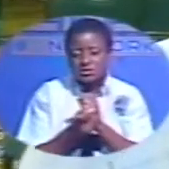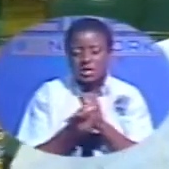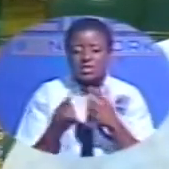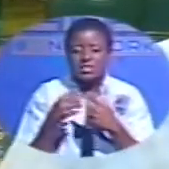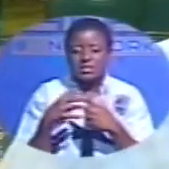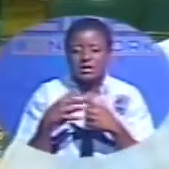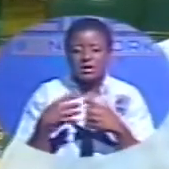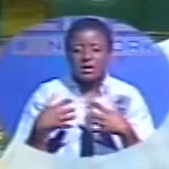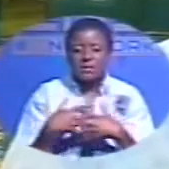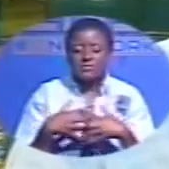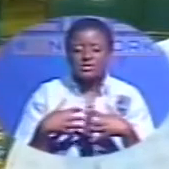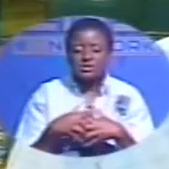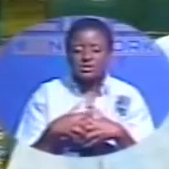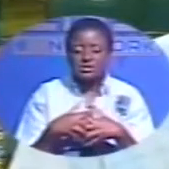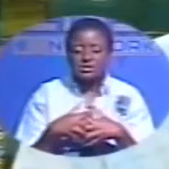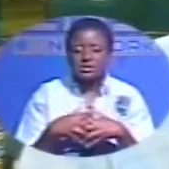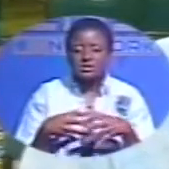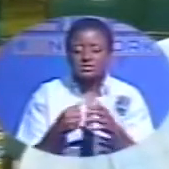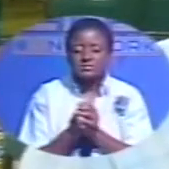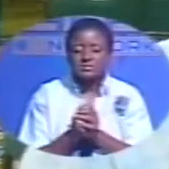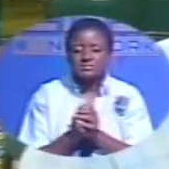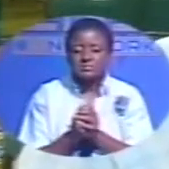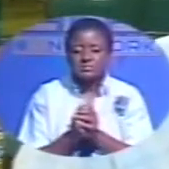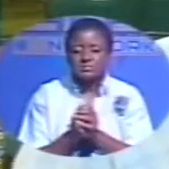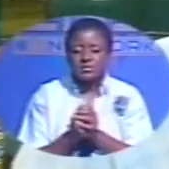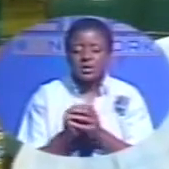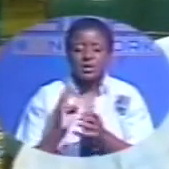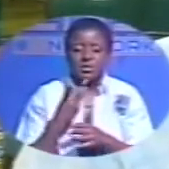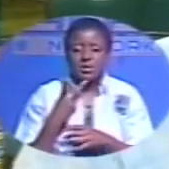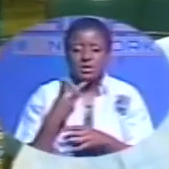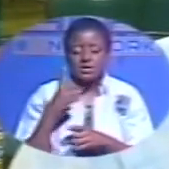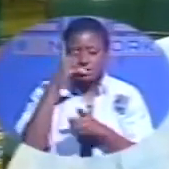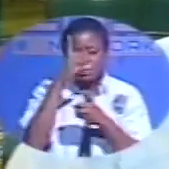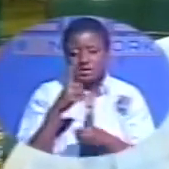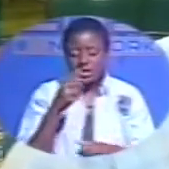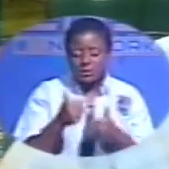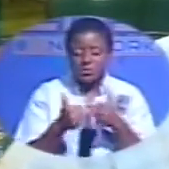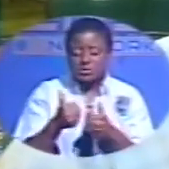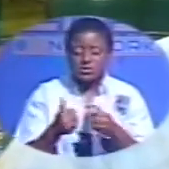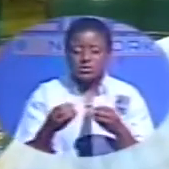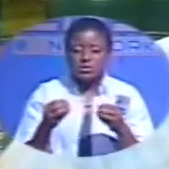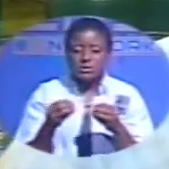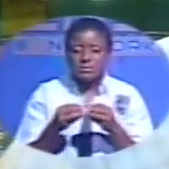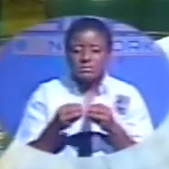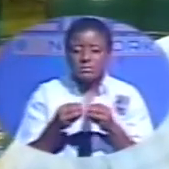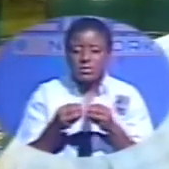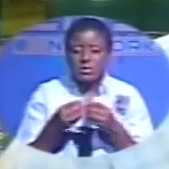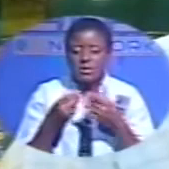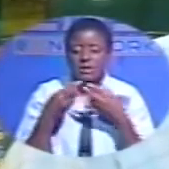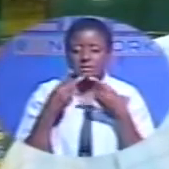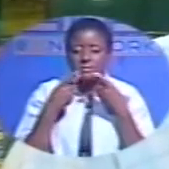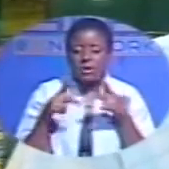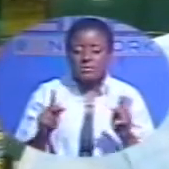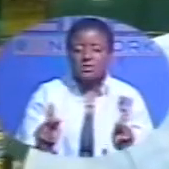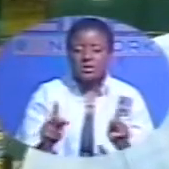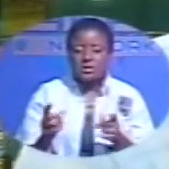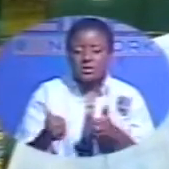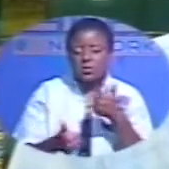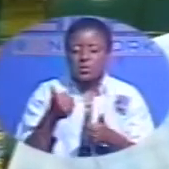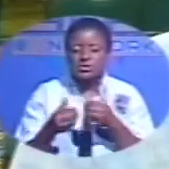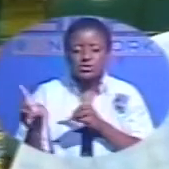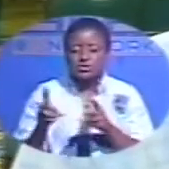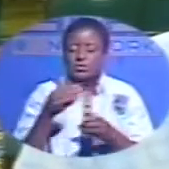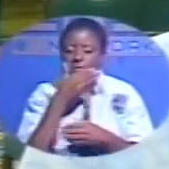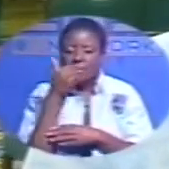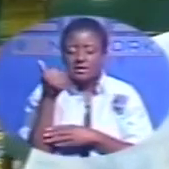We can track which machines are more popular and which do better. We follow what happens in other gaming jurisdictions. So if there are games